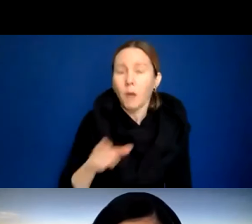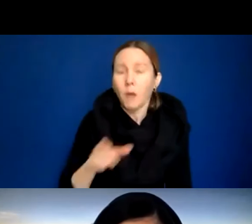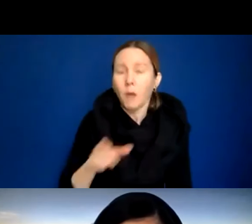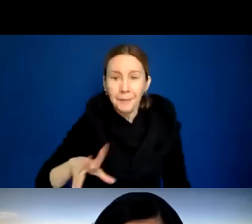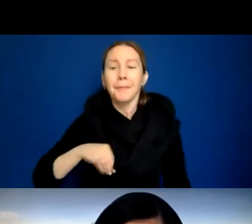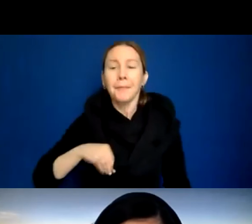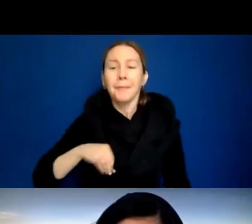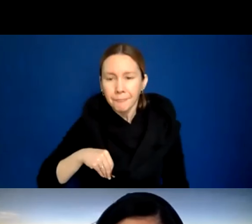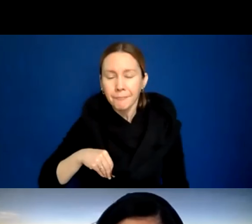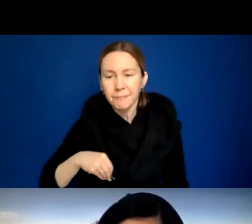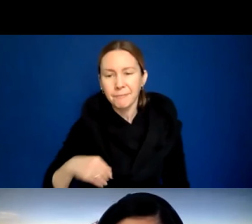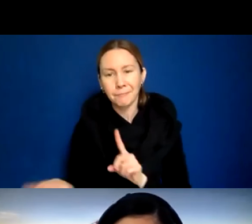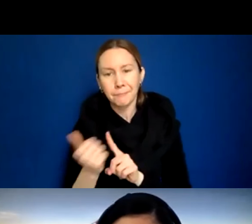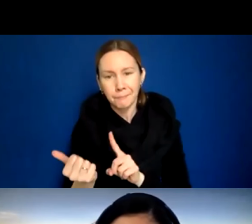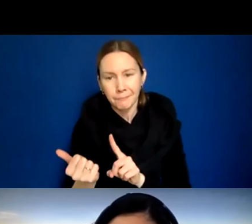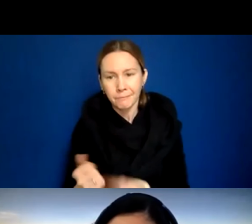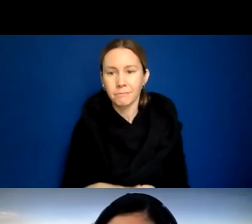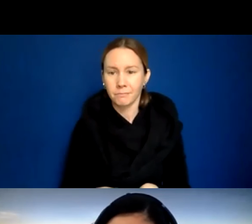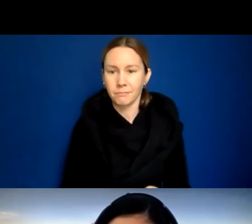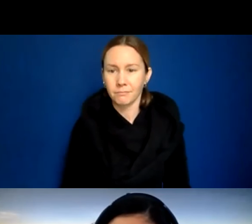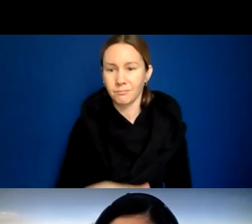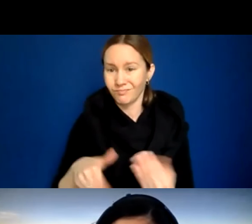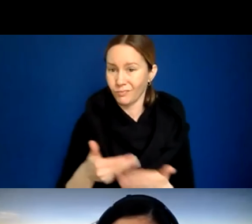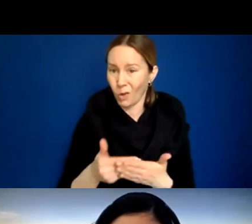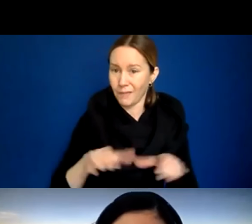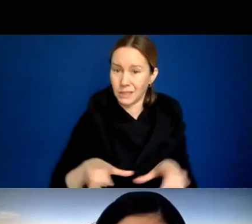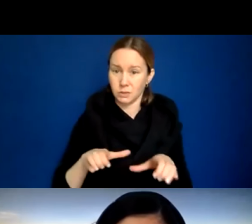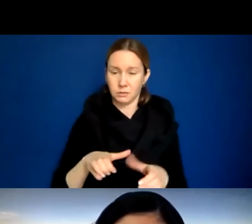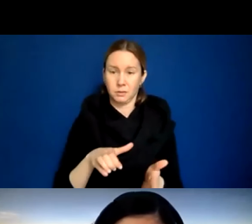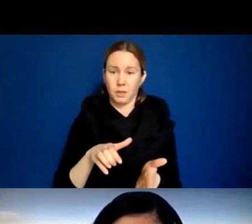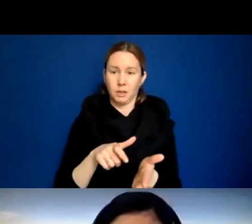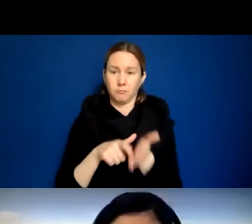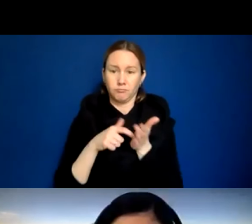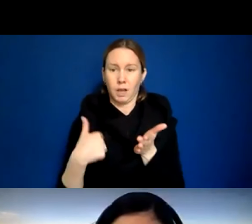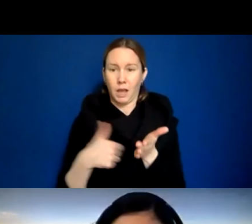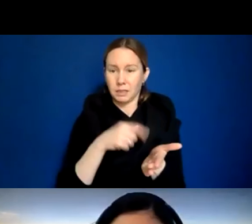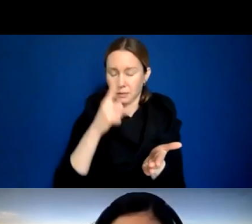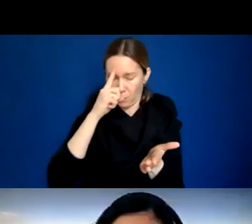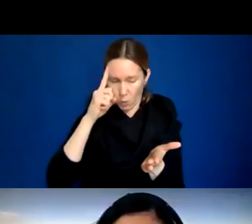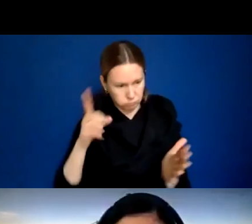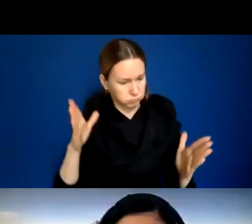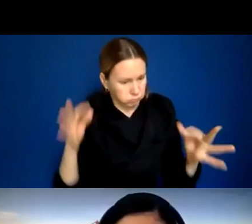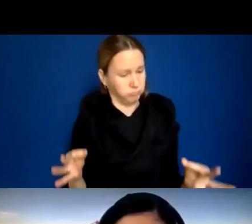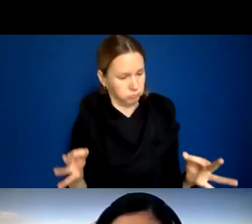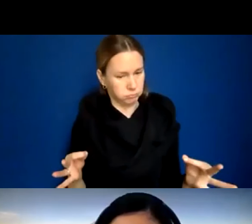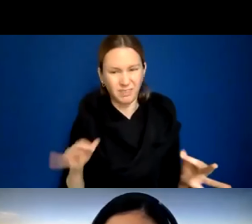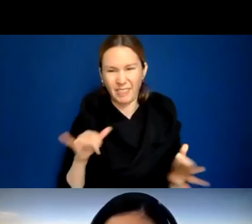these activities require some volition, or they require for us to initiate, and that's also part of the cognitive domain.